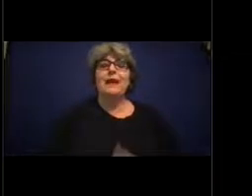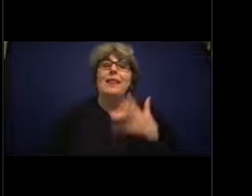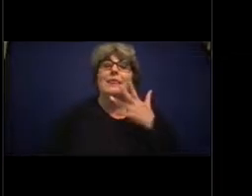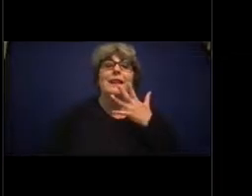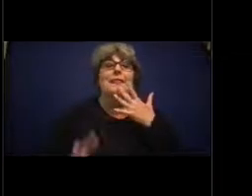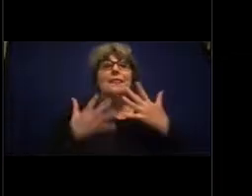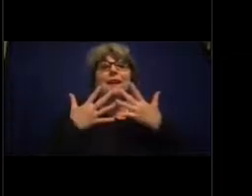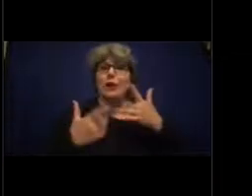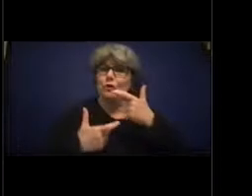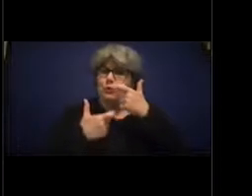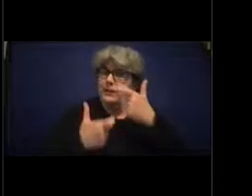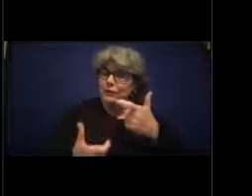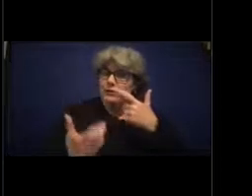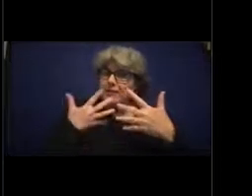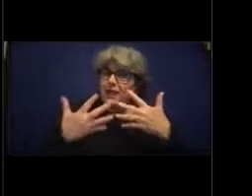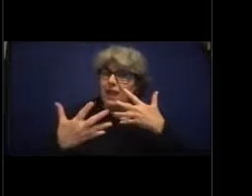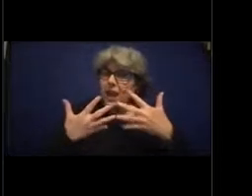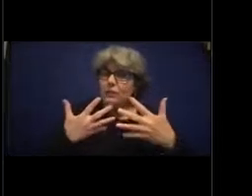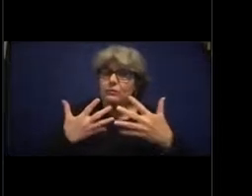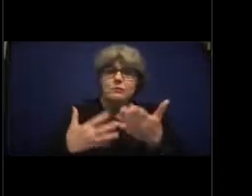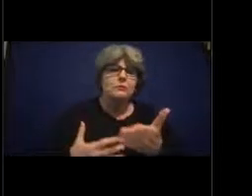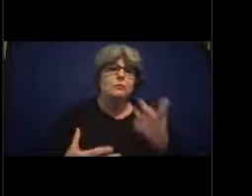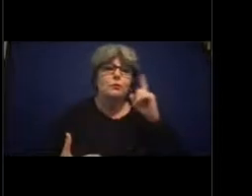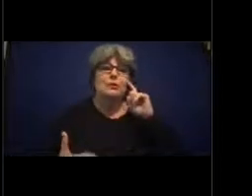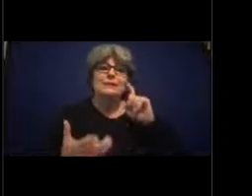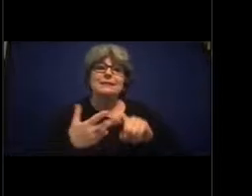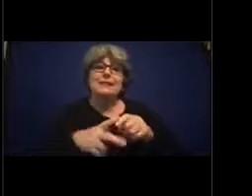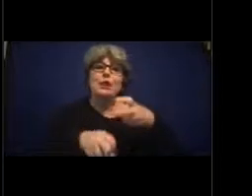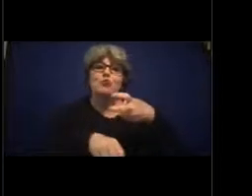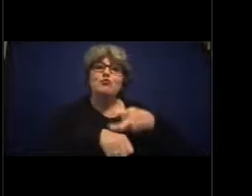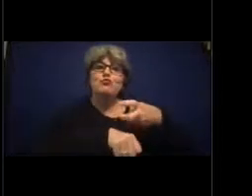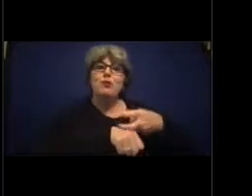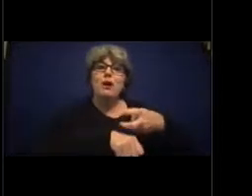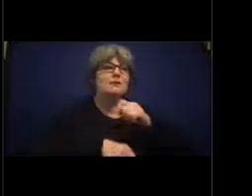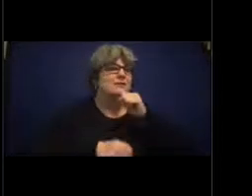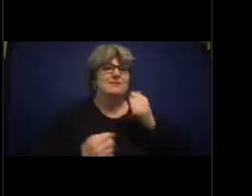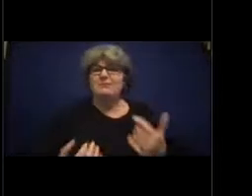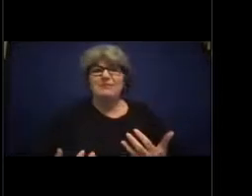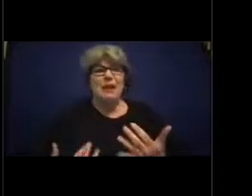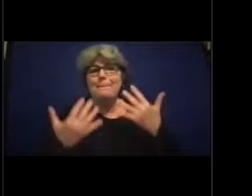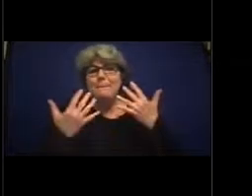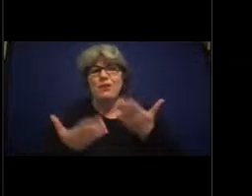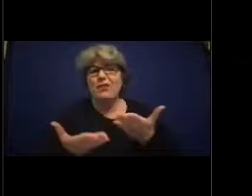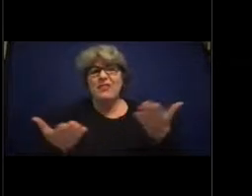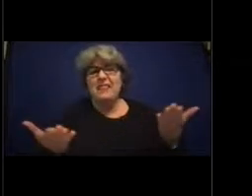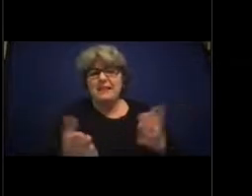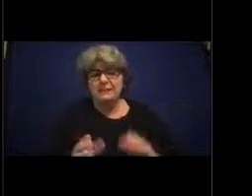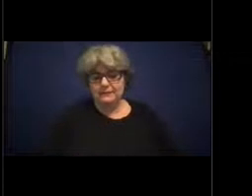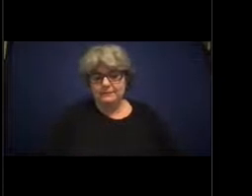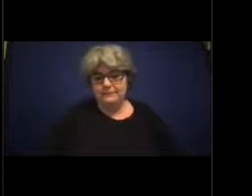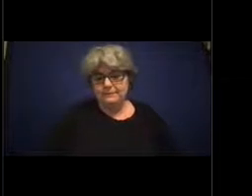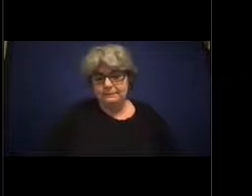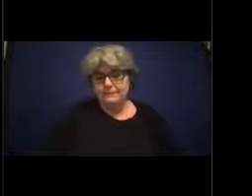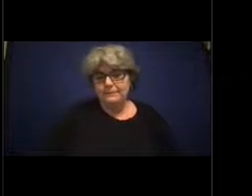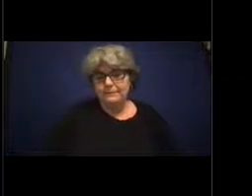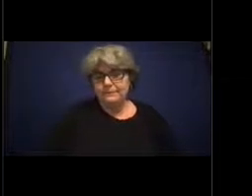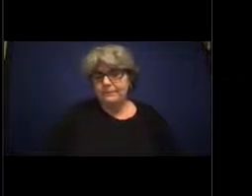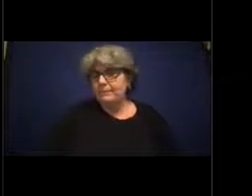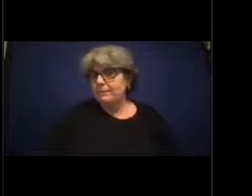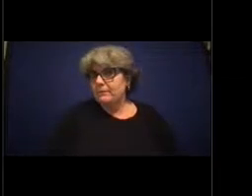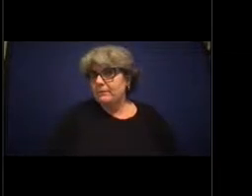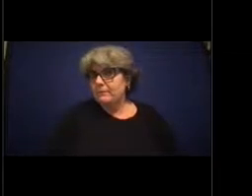really interesting. And I think down there, we're actually looking at rocks and not burned objects. The coast of